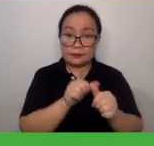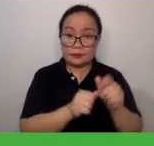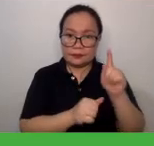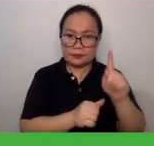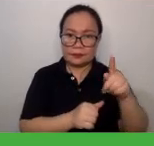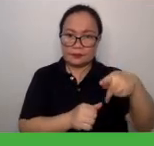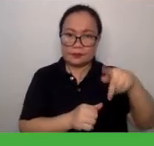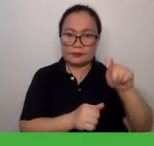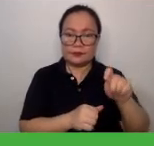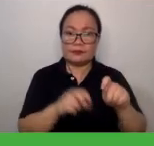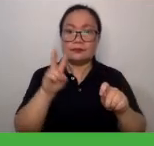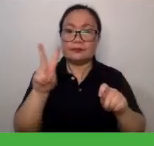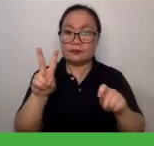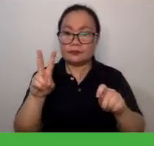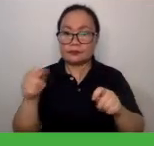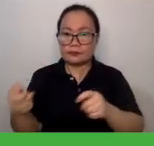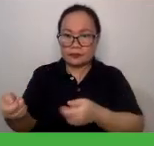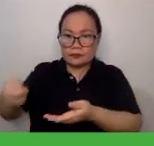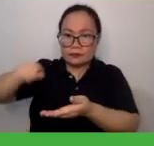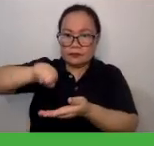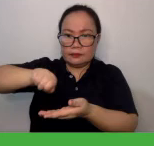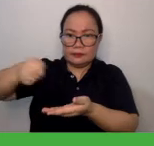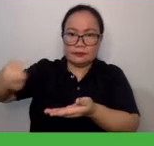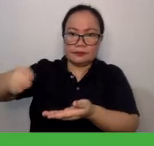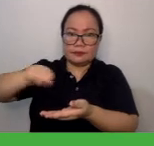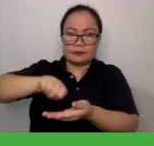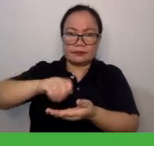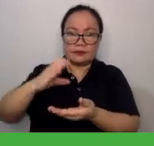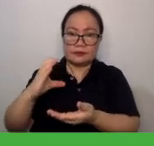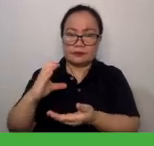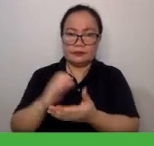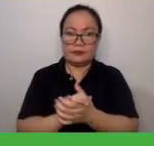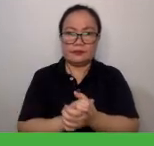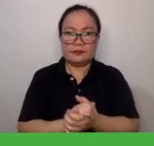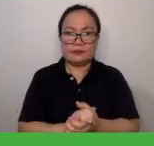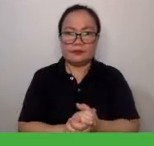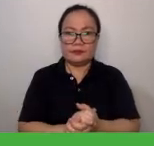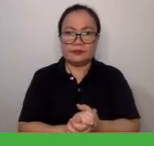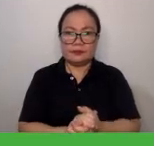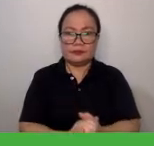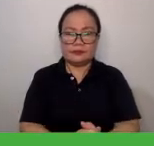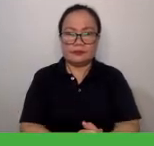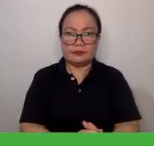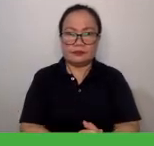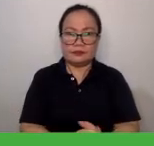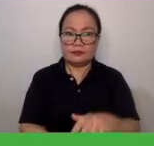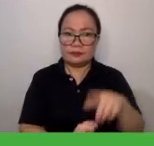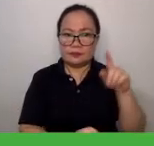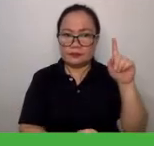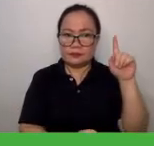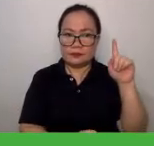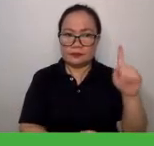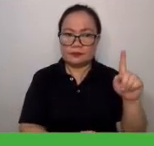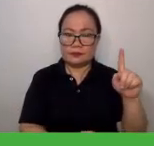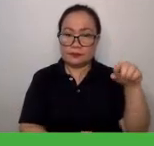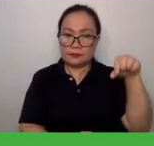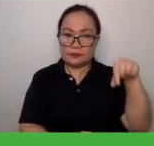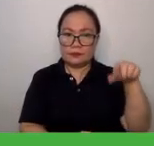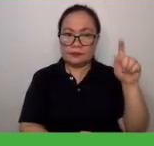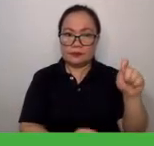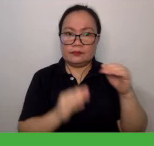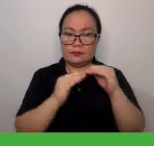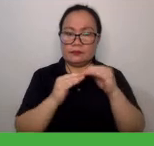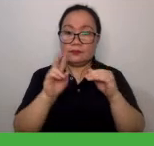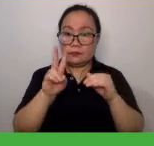1 pint, 2 cups. For every 1 quart, 2 pints yon, which is also equivalent to 4 cups. For